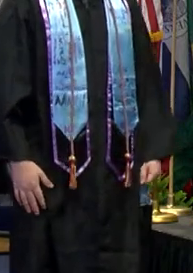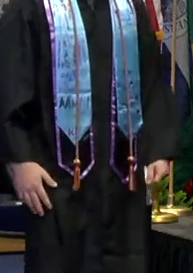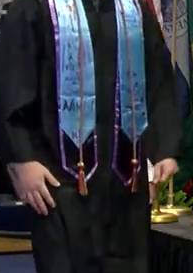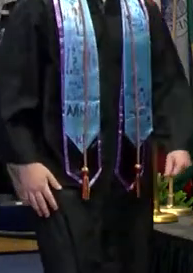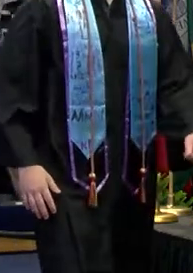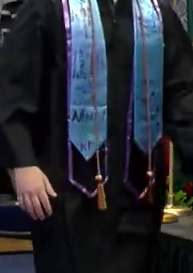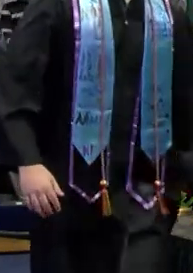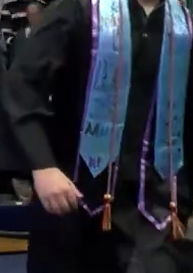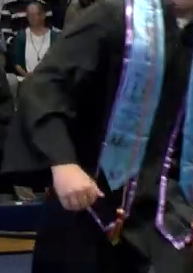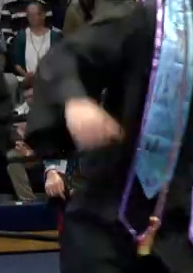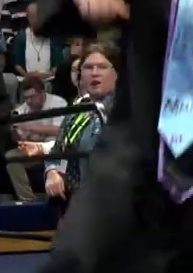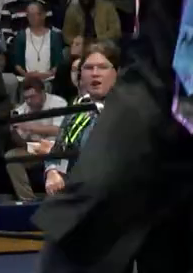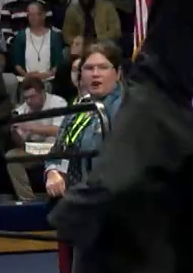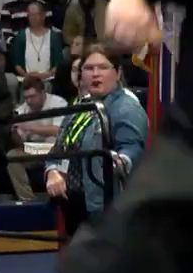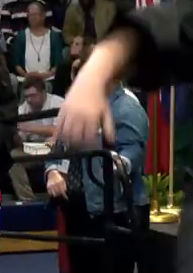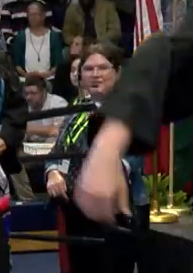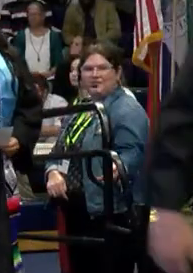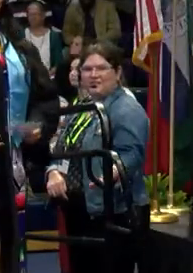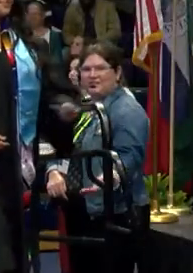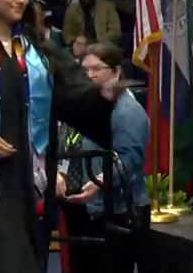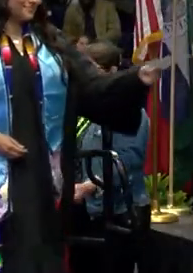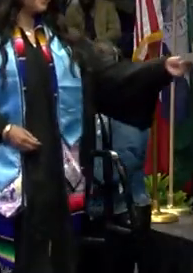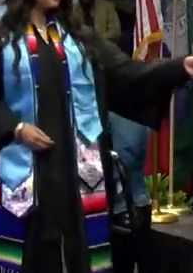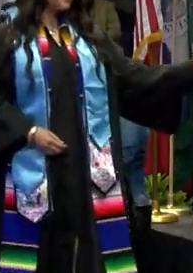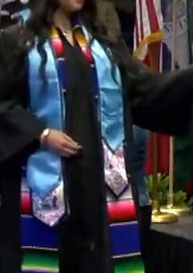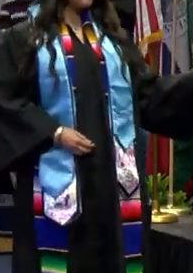Andrew Basler.